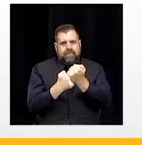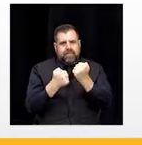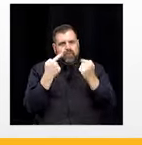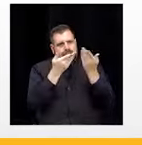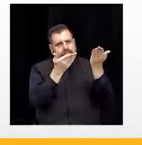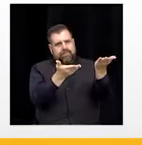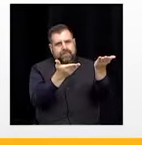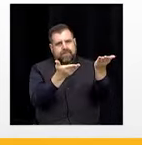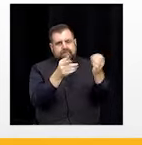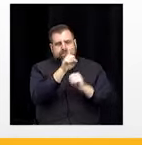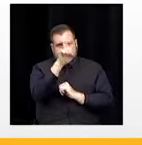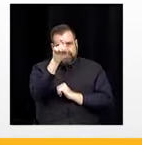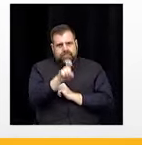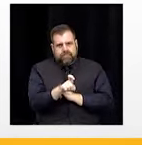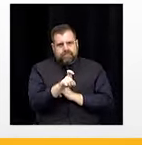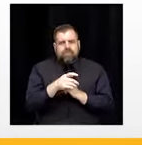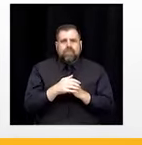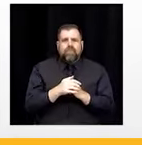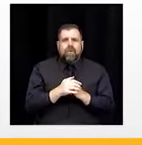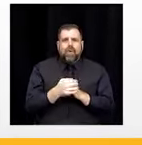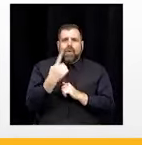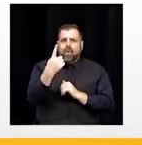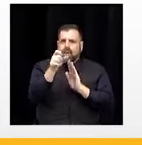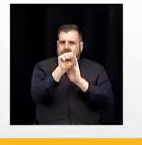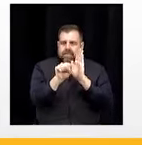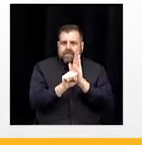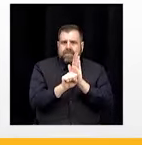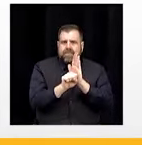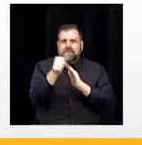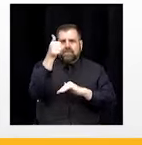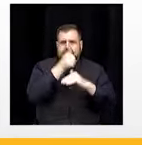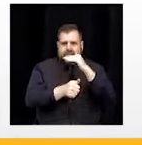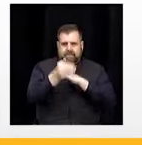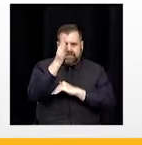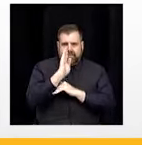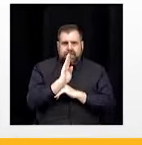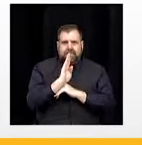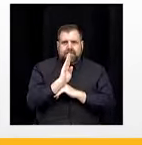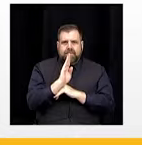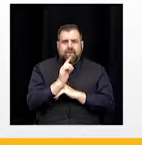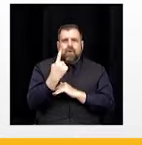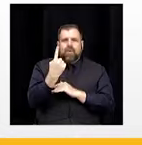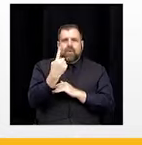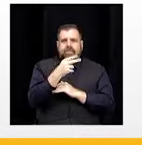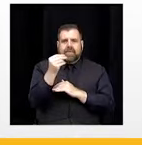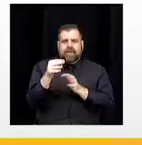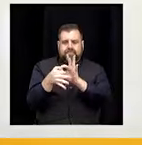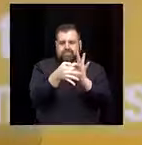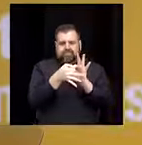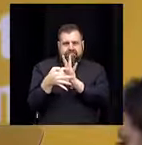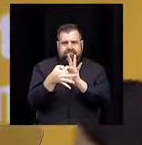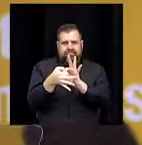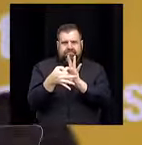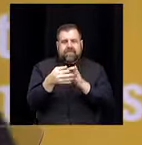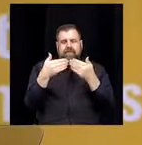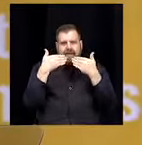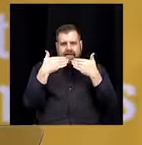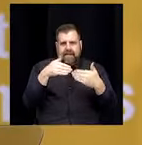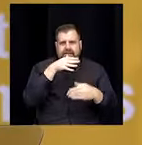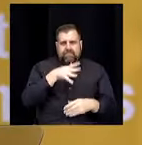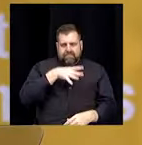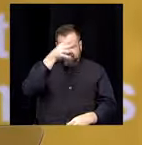thee, Texas, one state, under God, one and indivisible. Thank you,